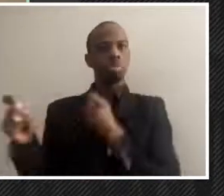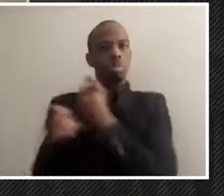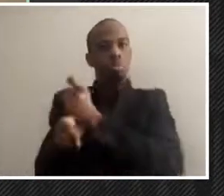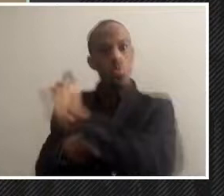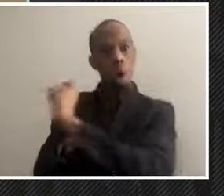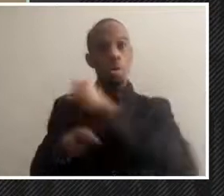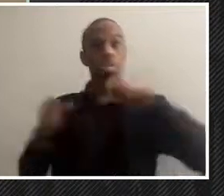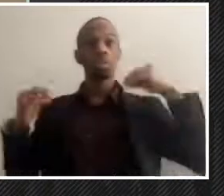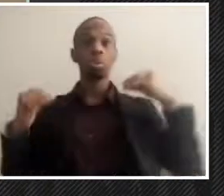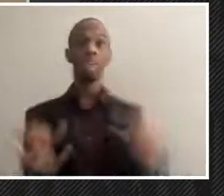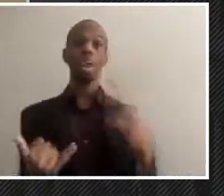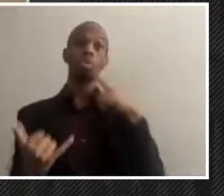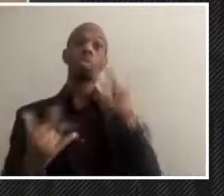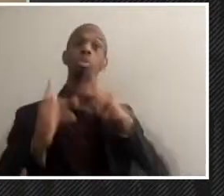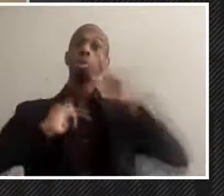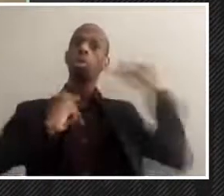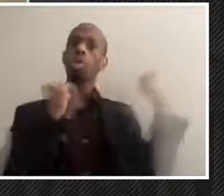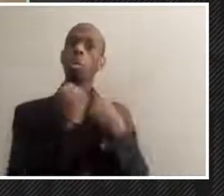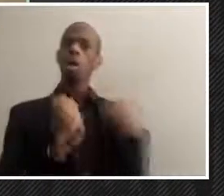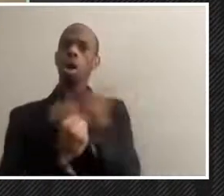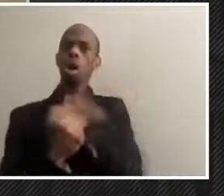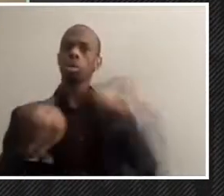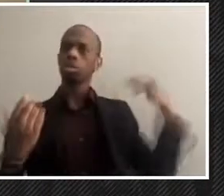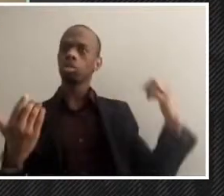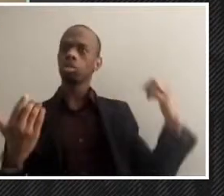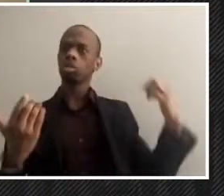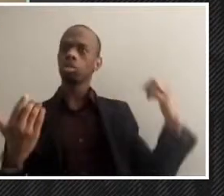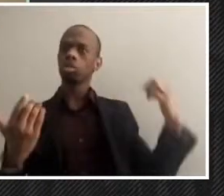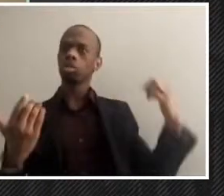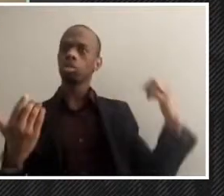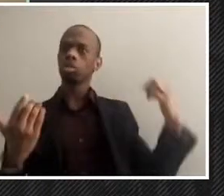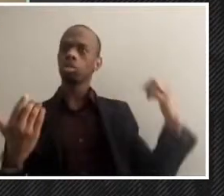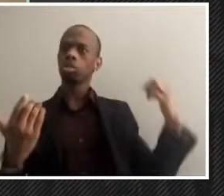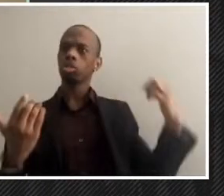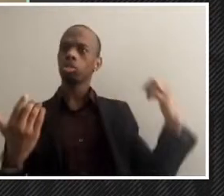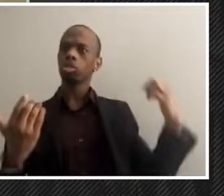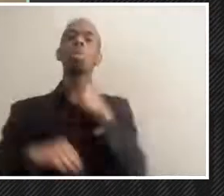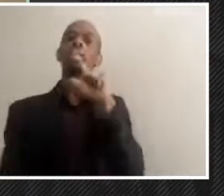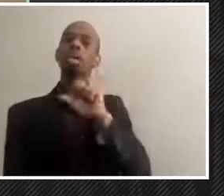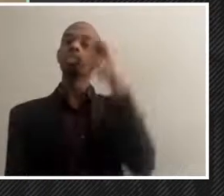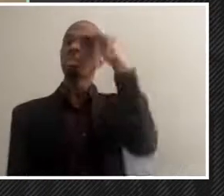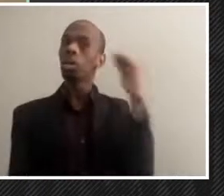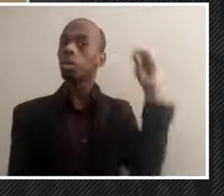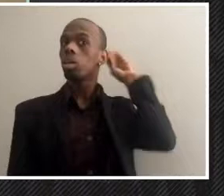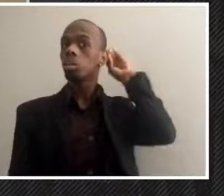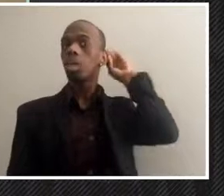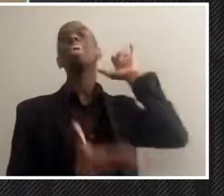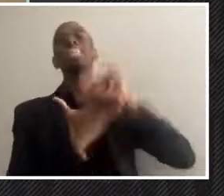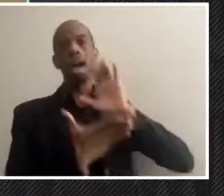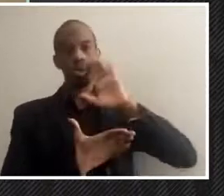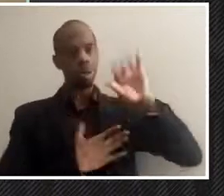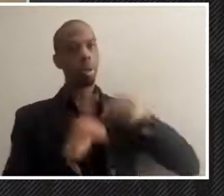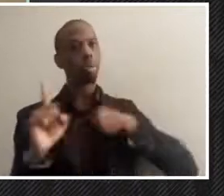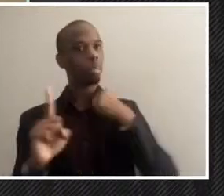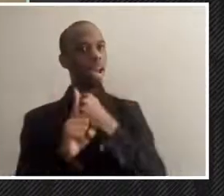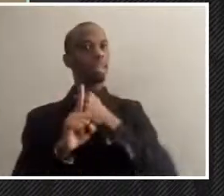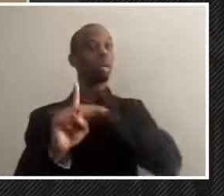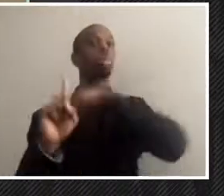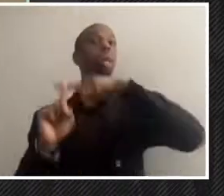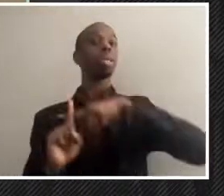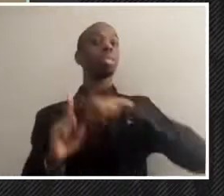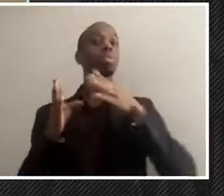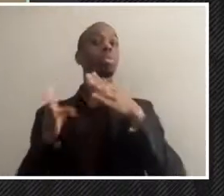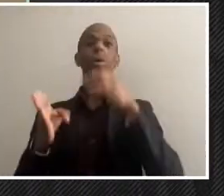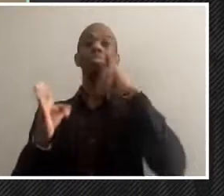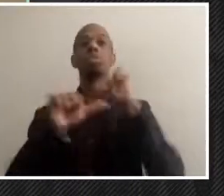knowing that it's going to impact in a positive way the folks beyond our coalition as well, right? It's going to positively impact